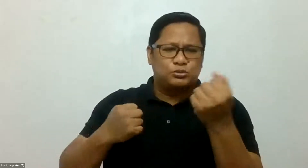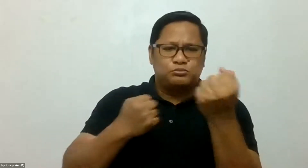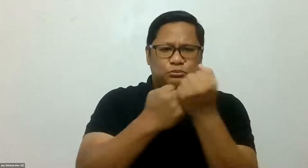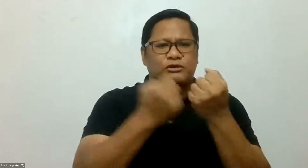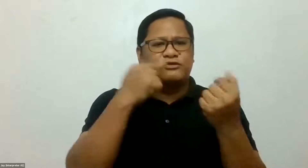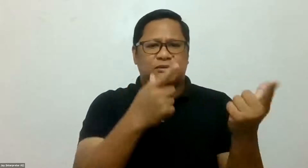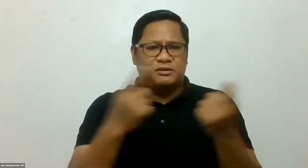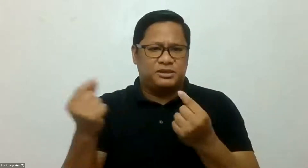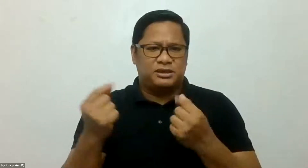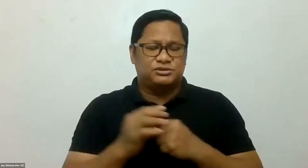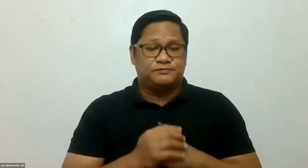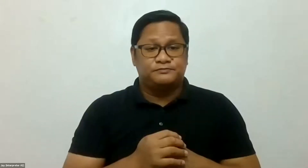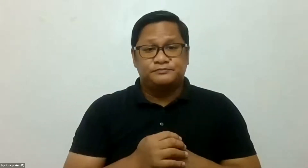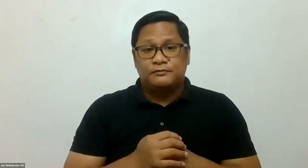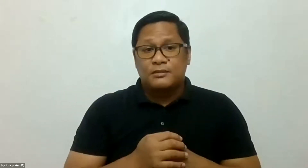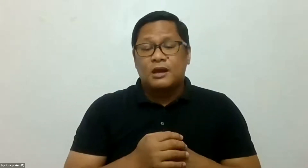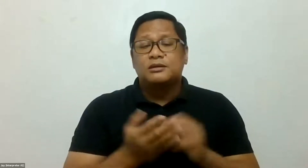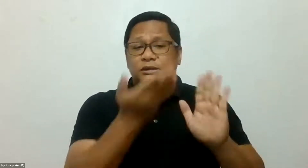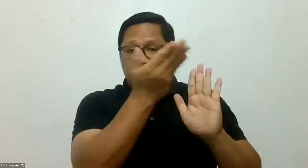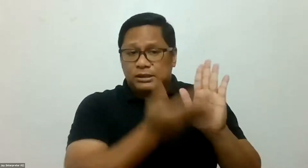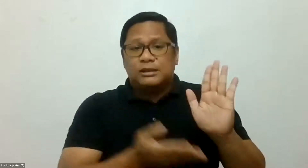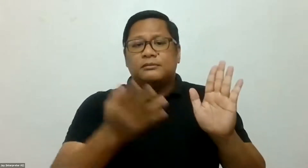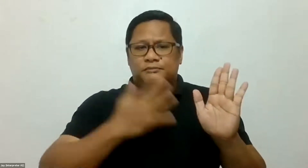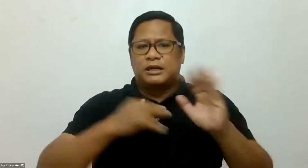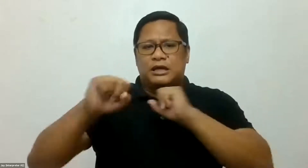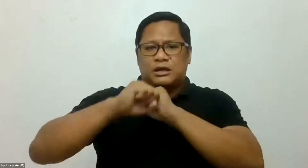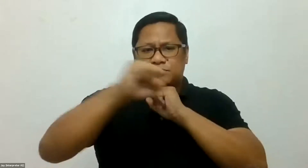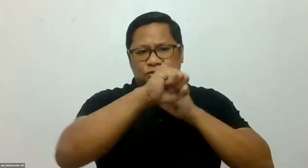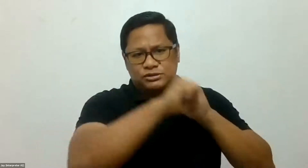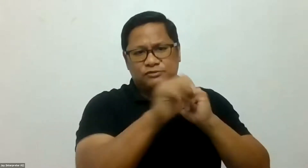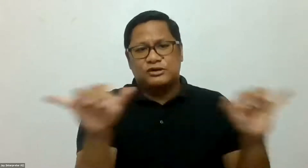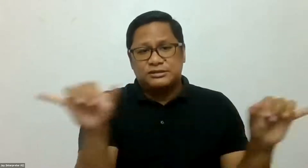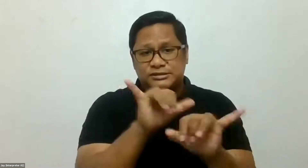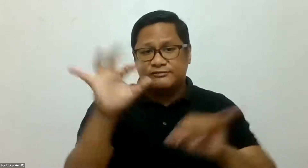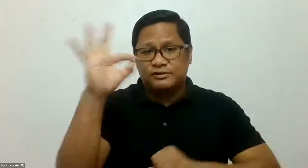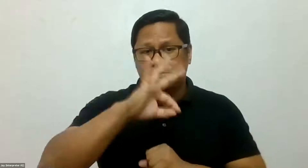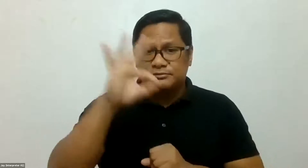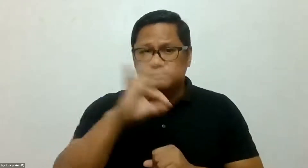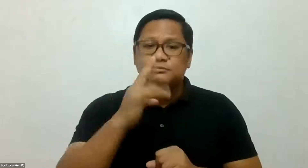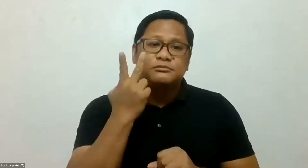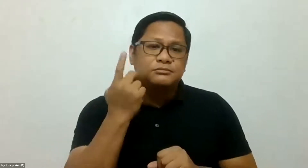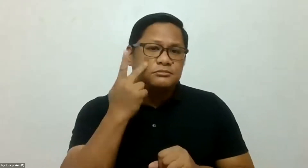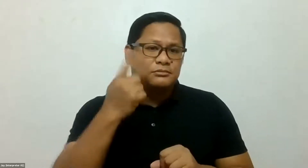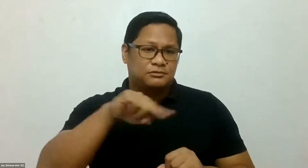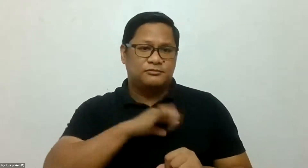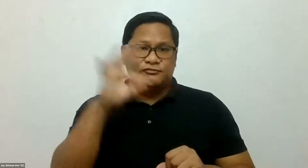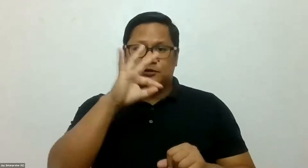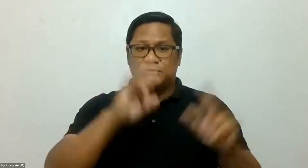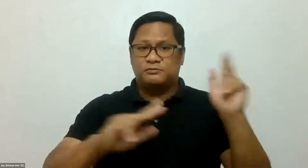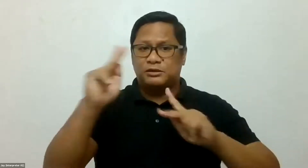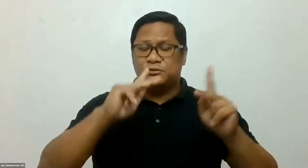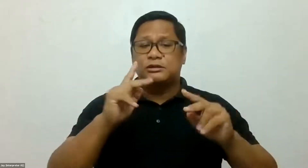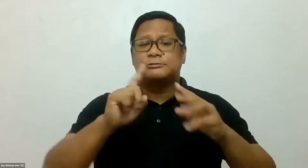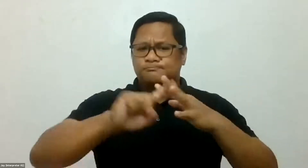implementation. This is my prevailing advocacy as a common Filipino, to see that our Filipino citizens start to